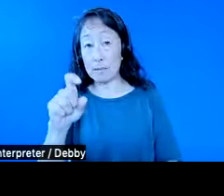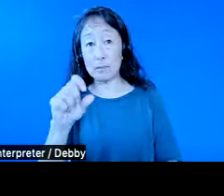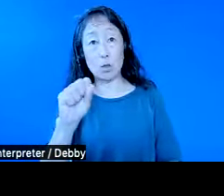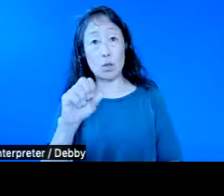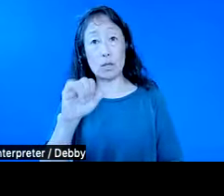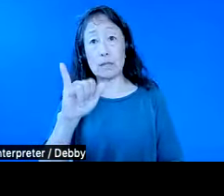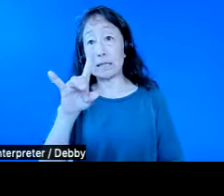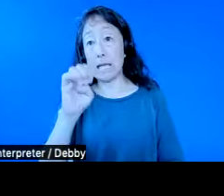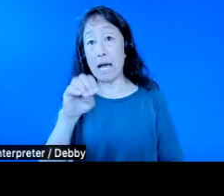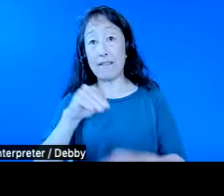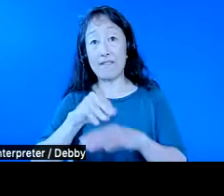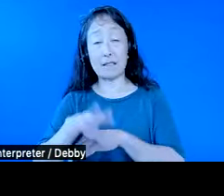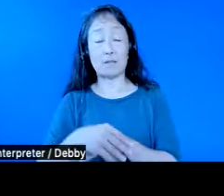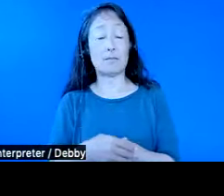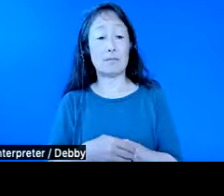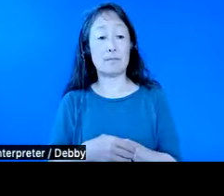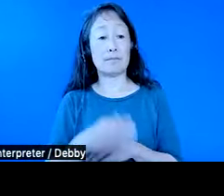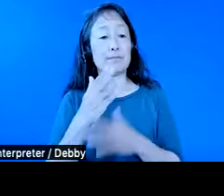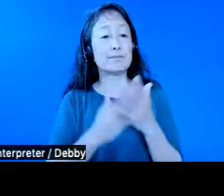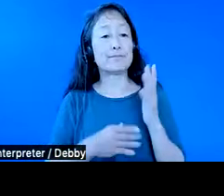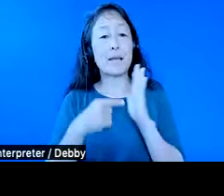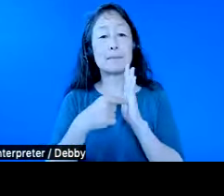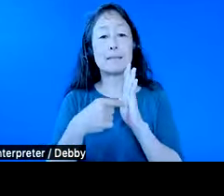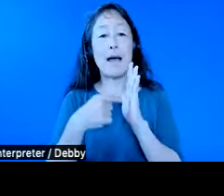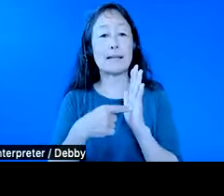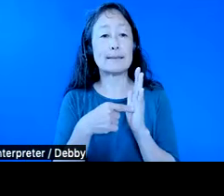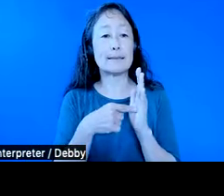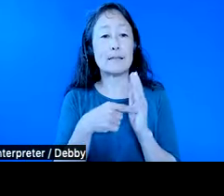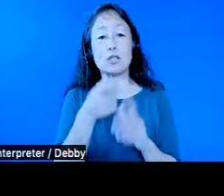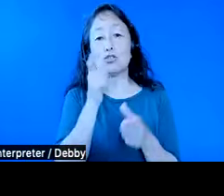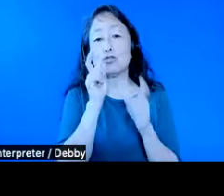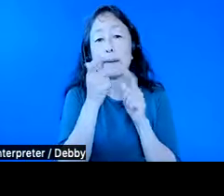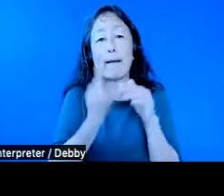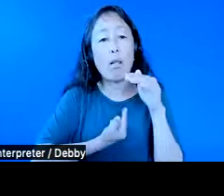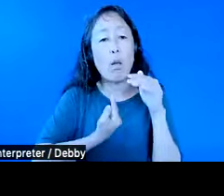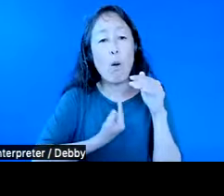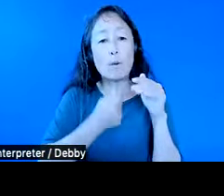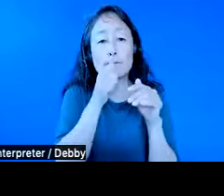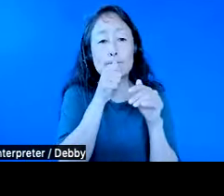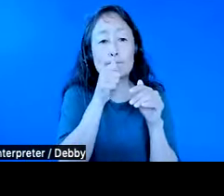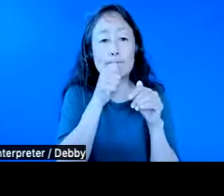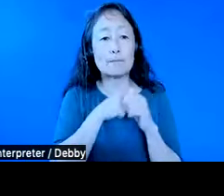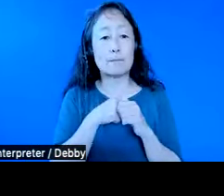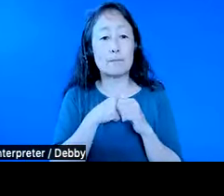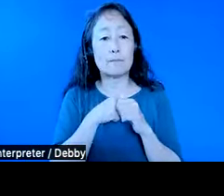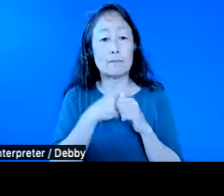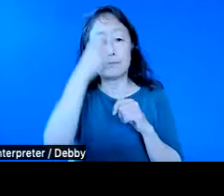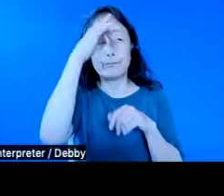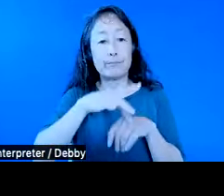alone in secret, hiding drugs or alcohol, a preoccupation with alcohol,